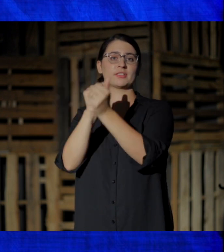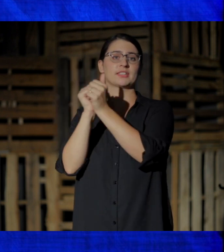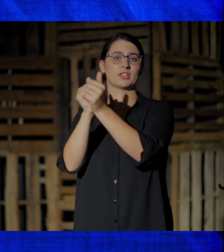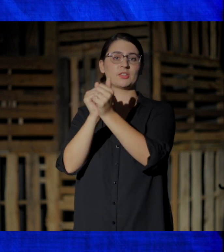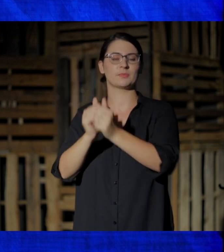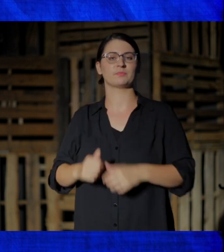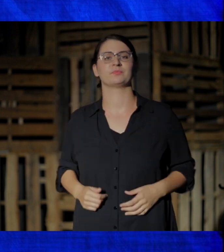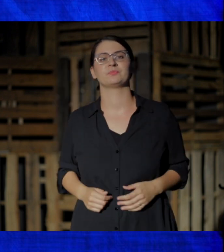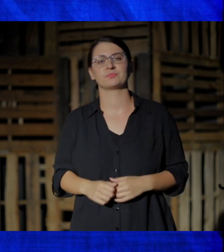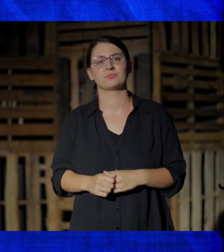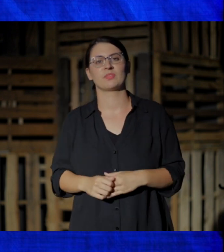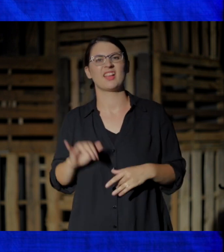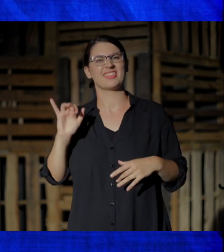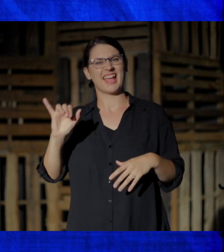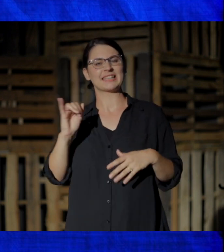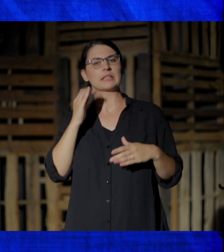2.